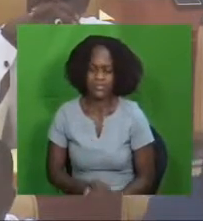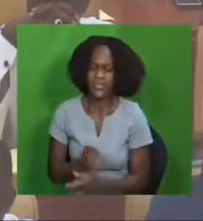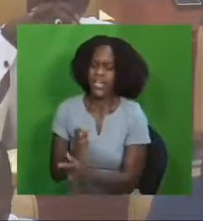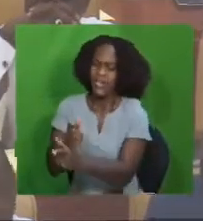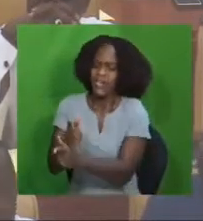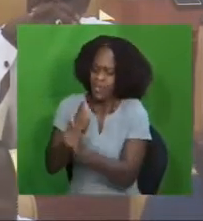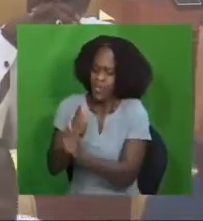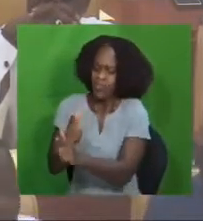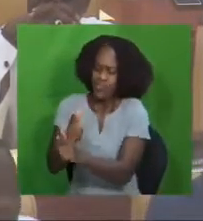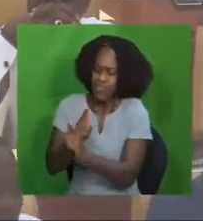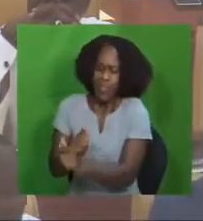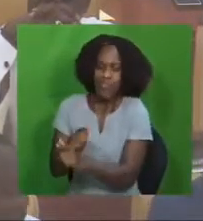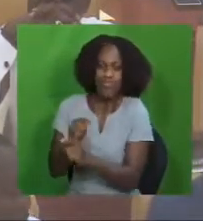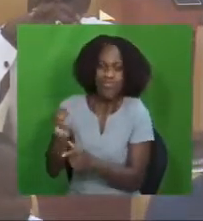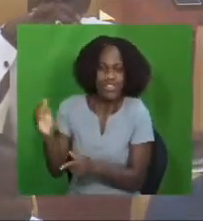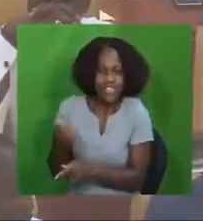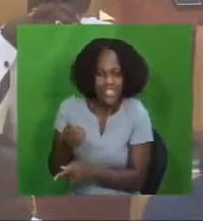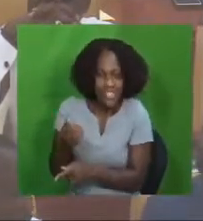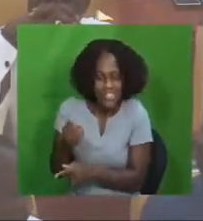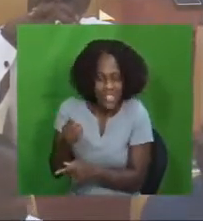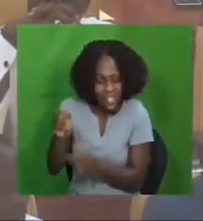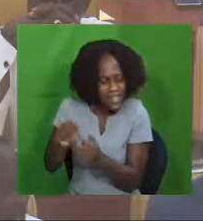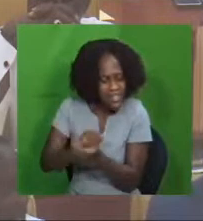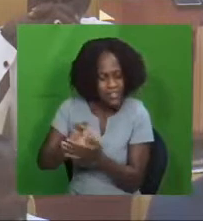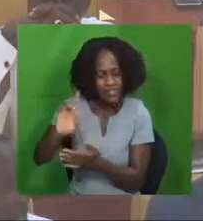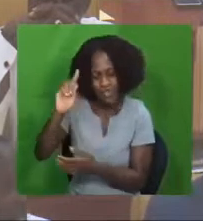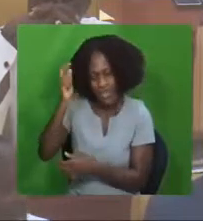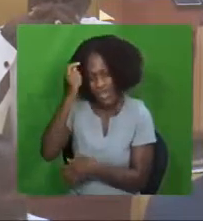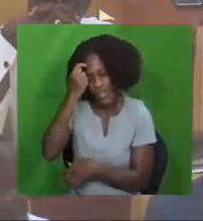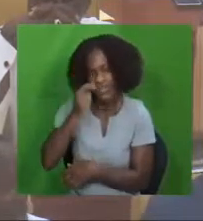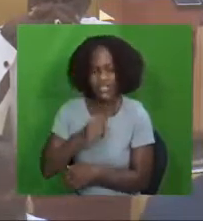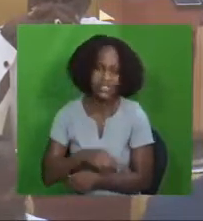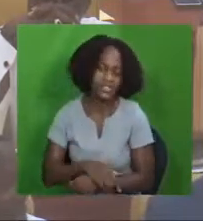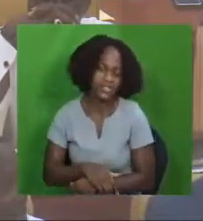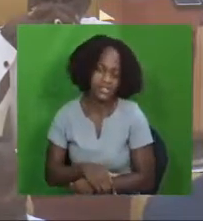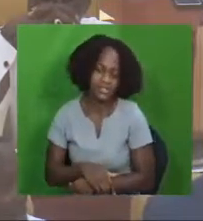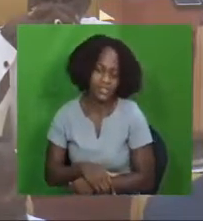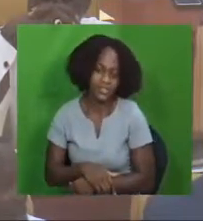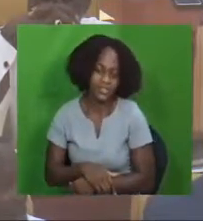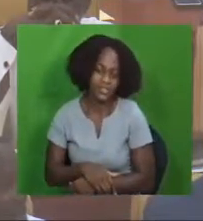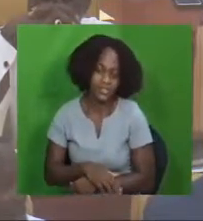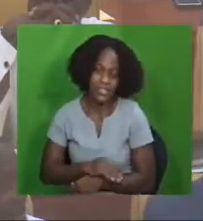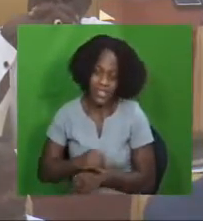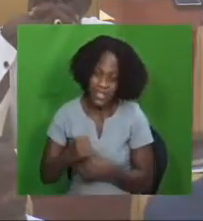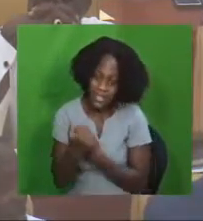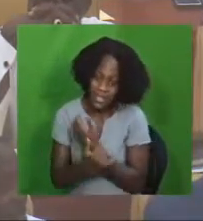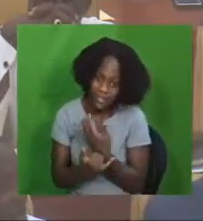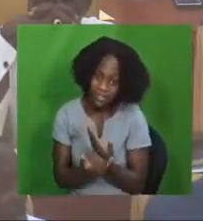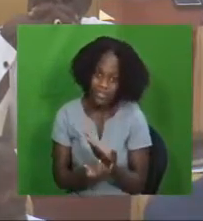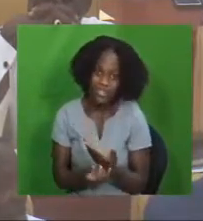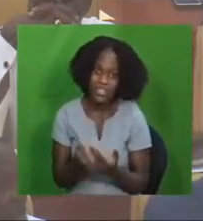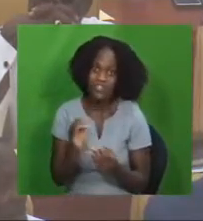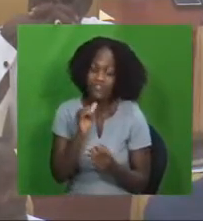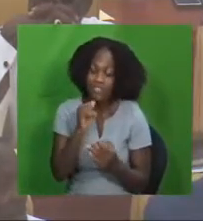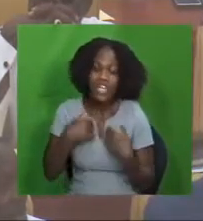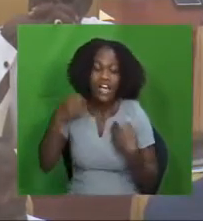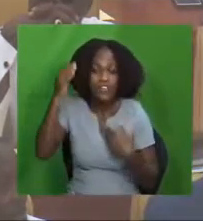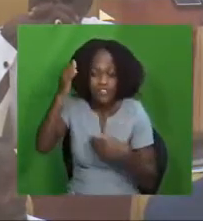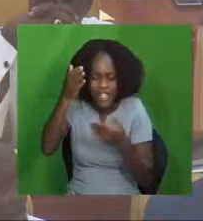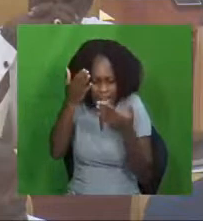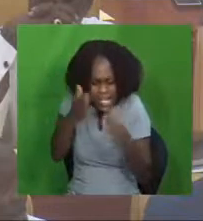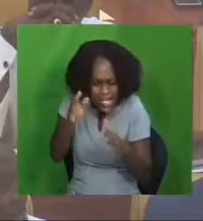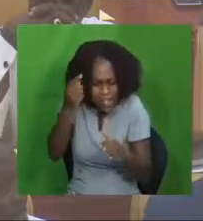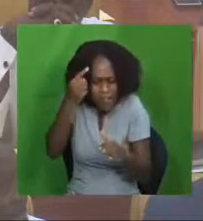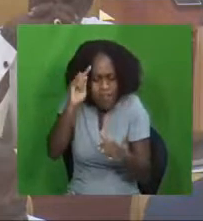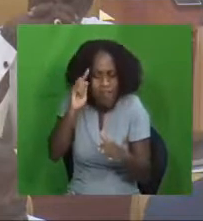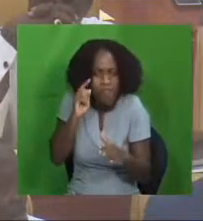you are doing is what will kill this government and will kill this country. Please, if you don't have a future, leave the future for our children and